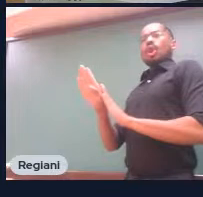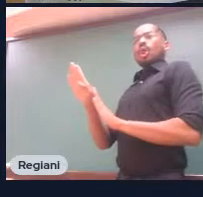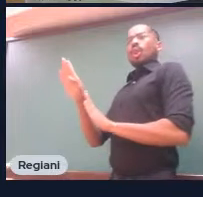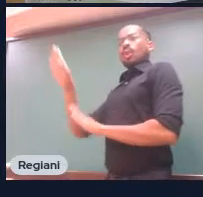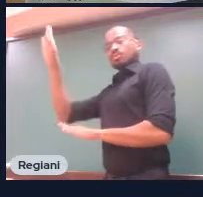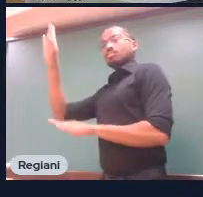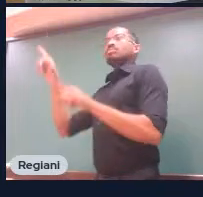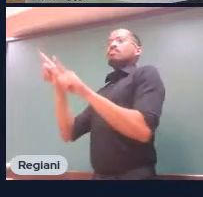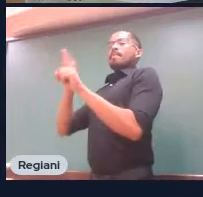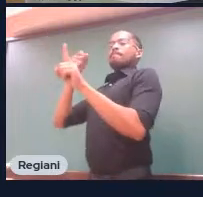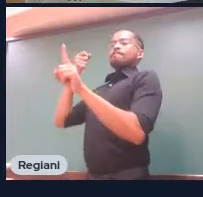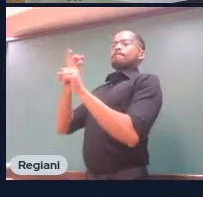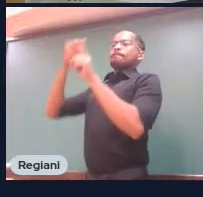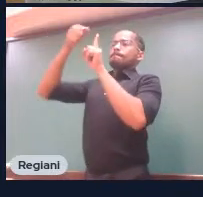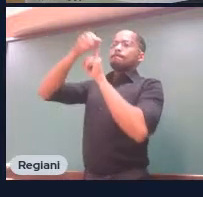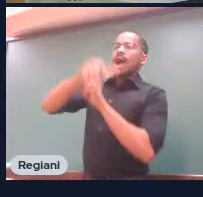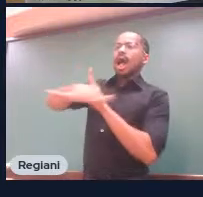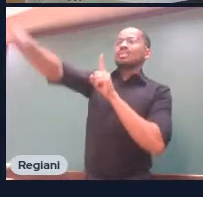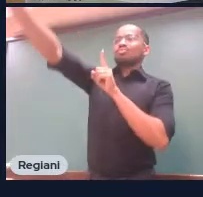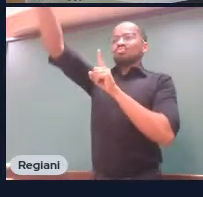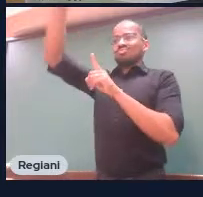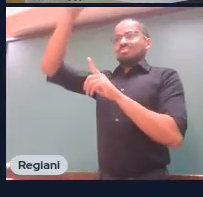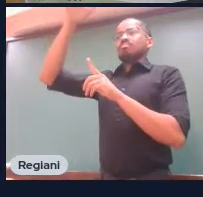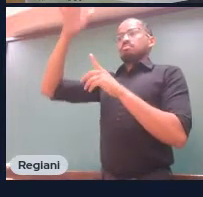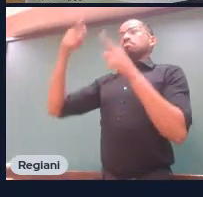impact grows.